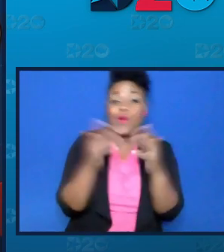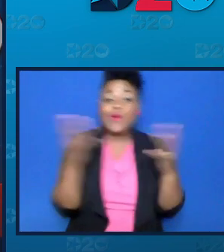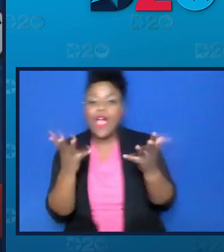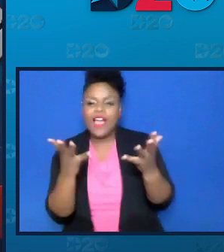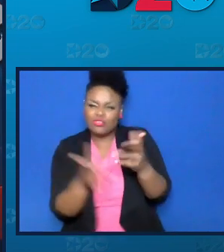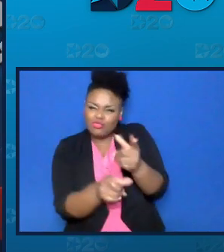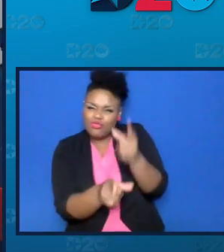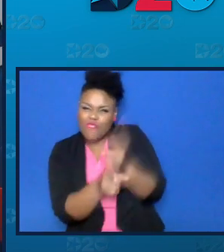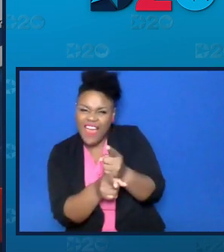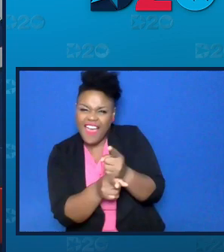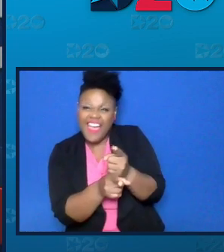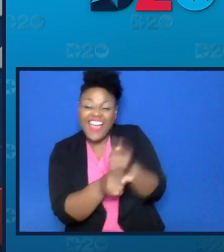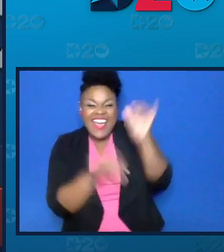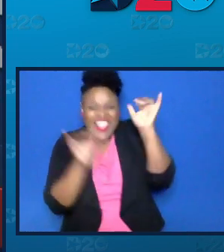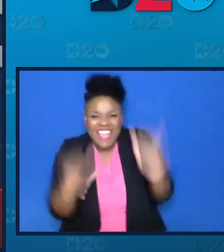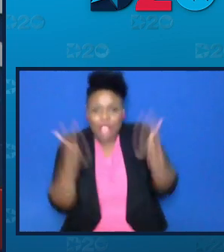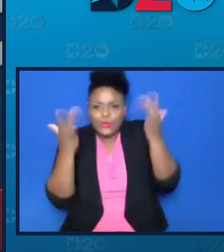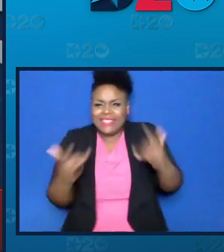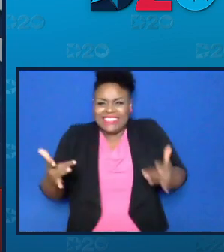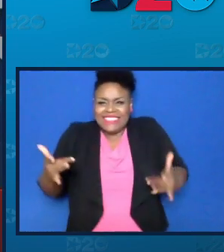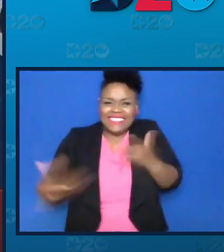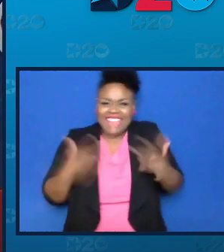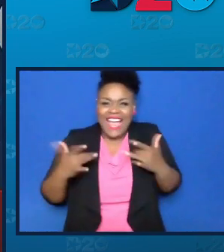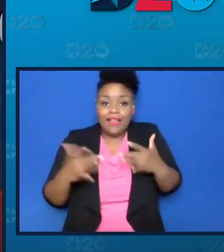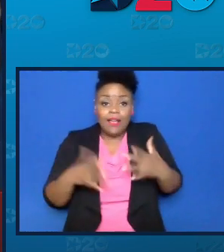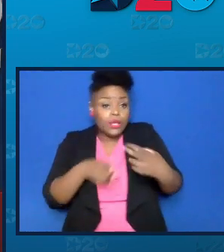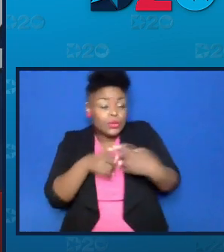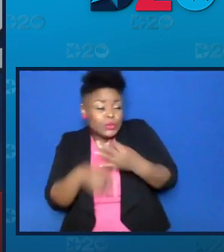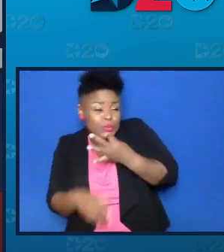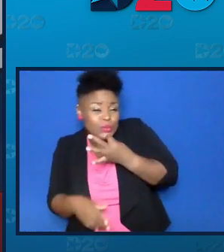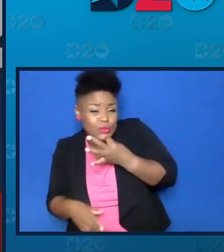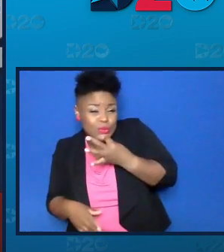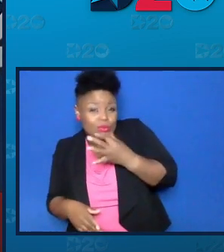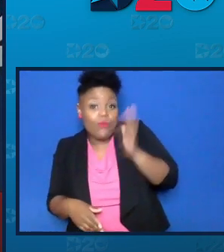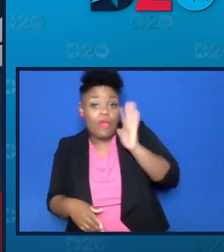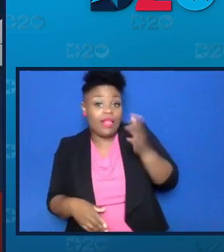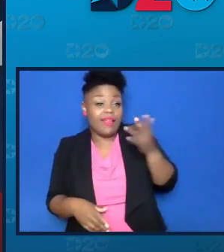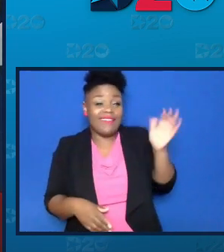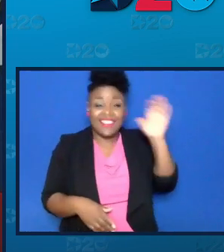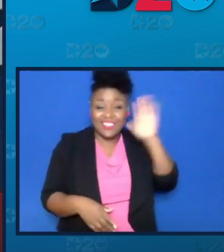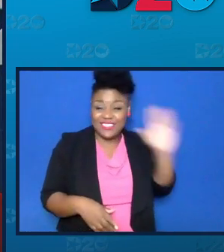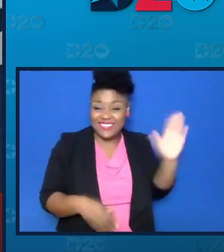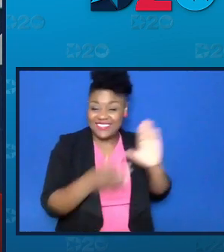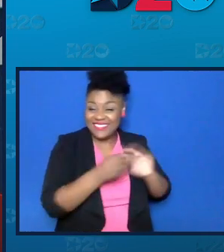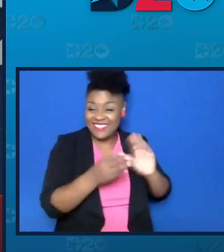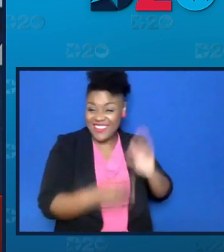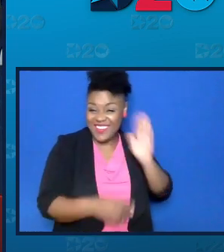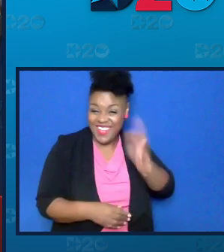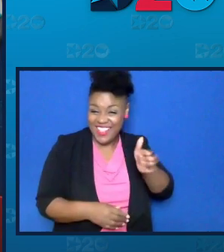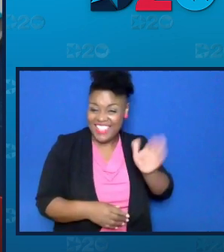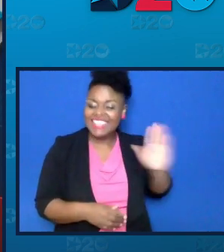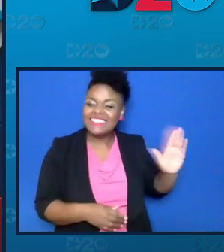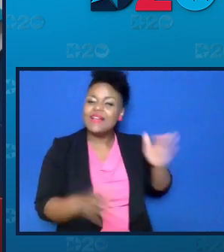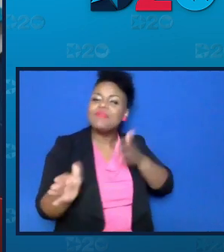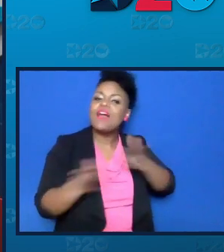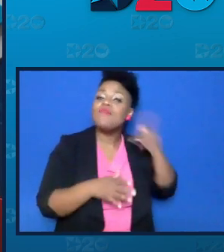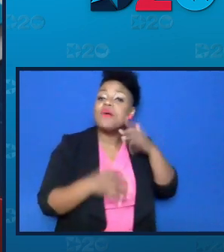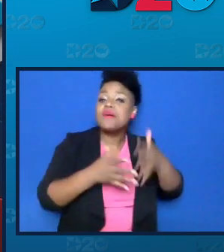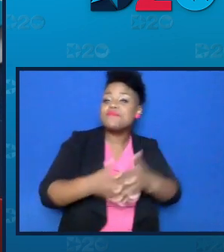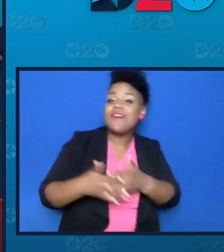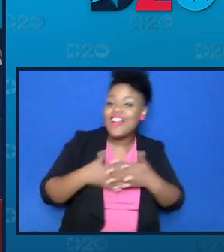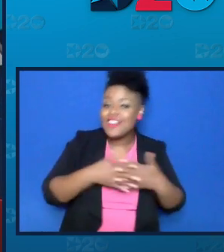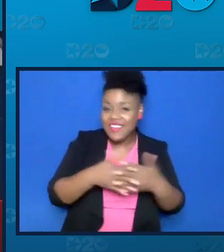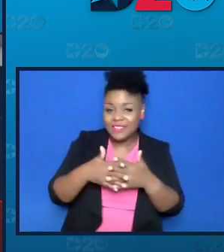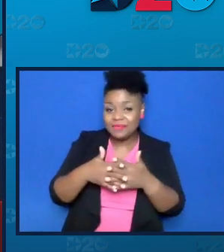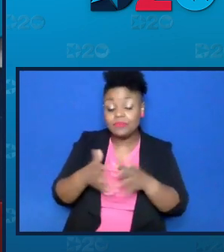so excited that just in a little while we're going to hear from Joe Biden about his plans for America, plans for a strong economy that helps